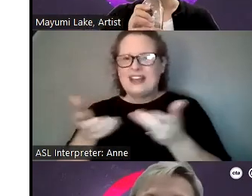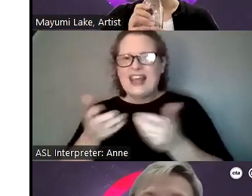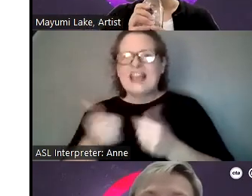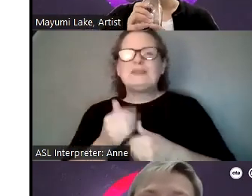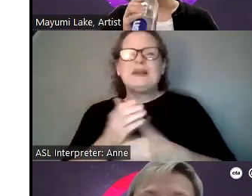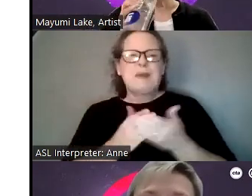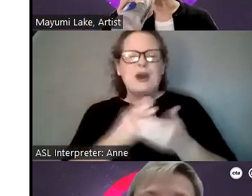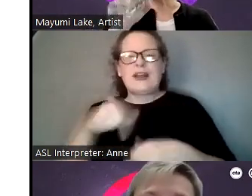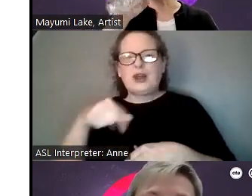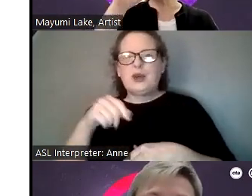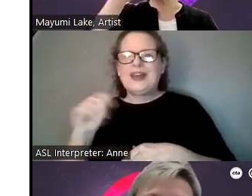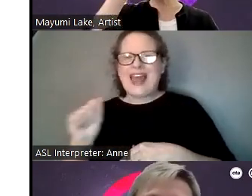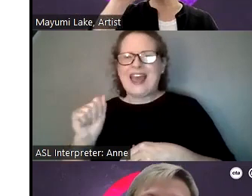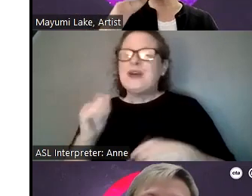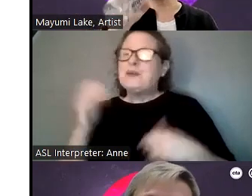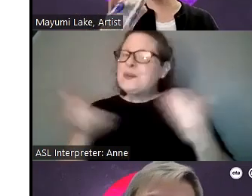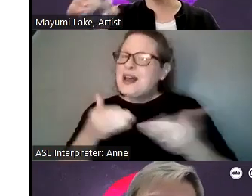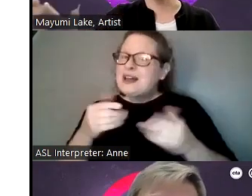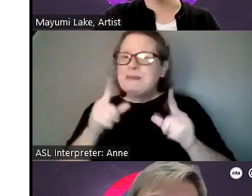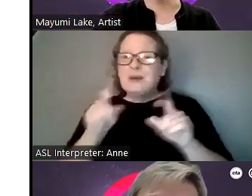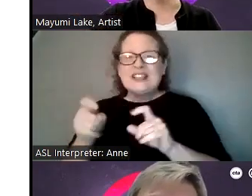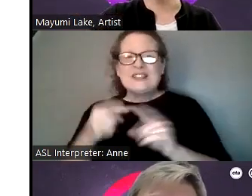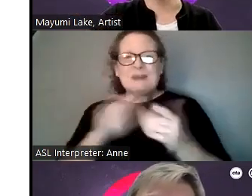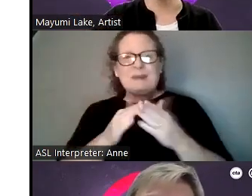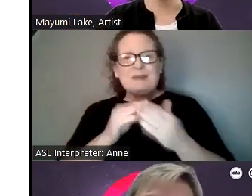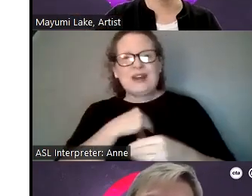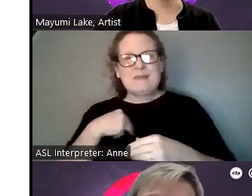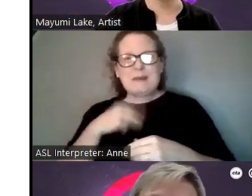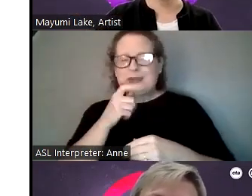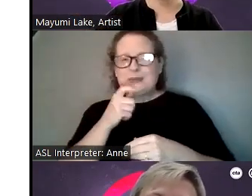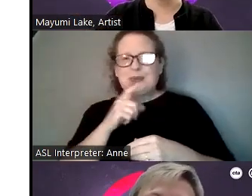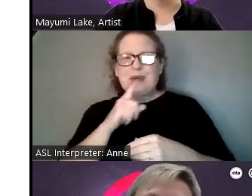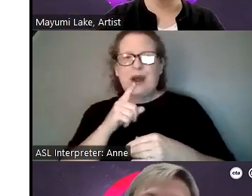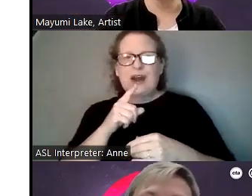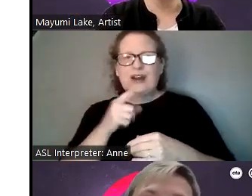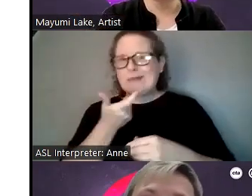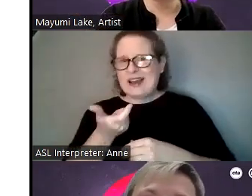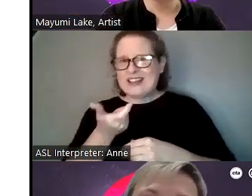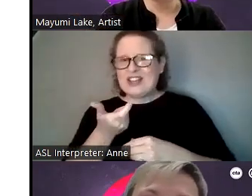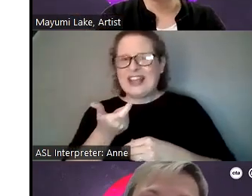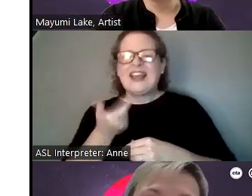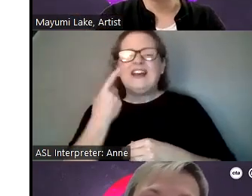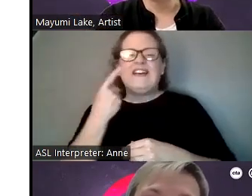We welcome questions from community members who are tuned in for